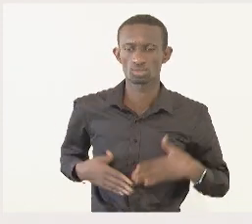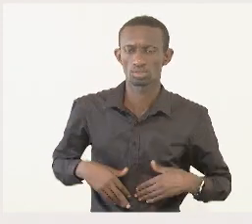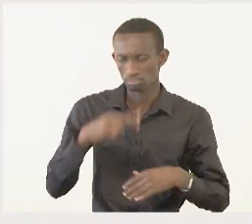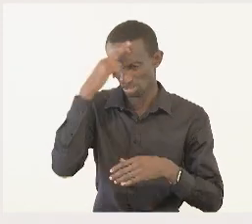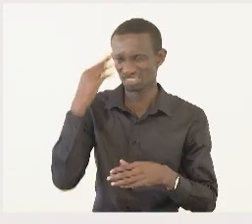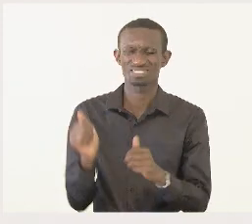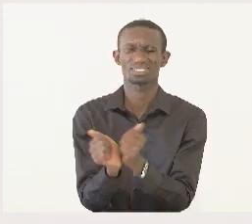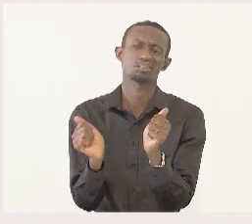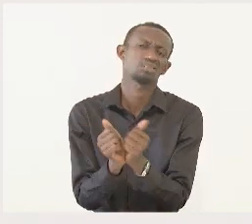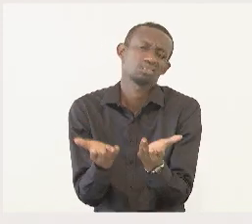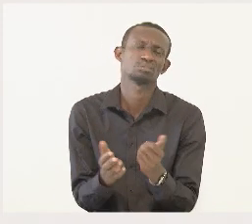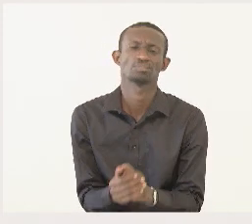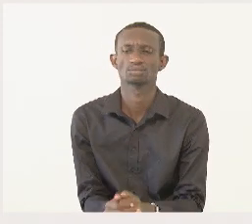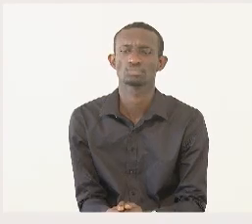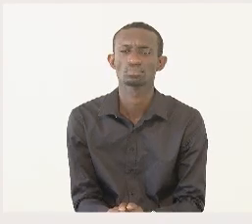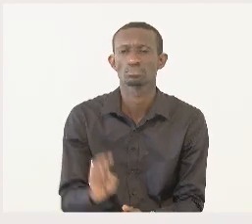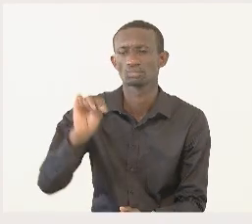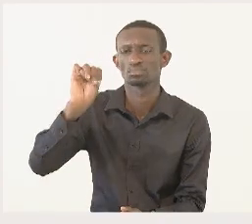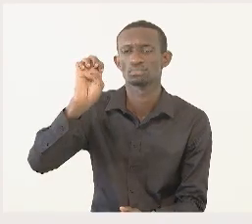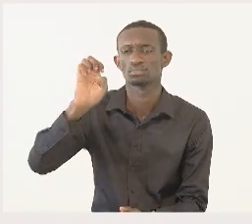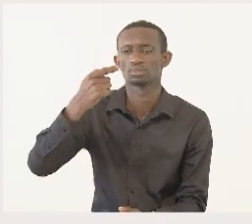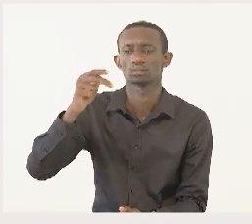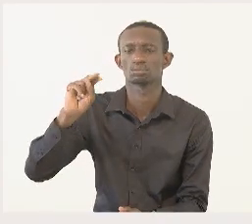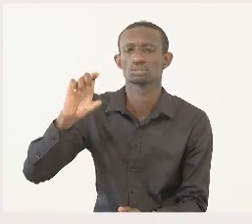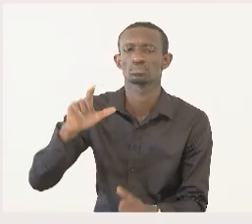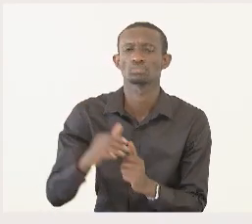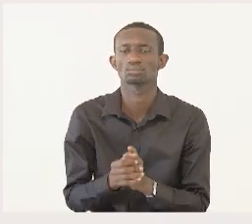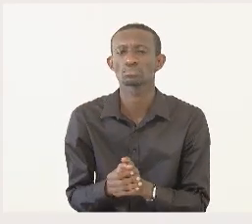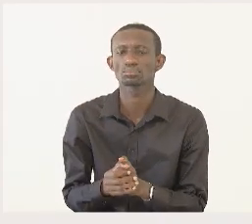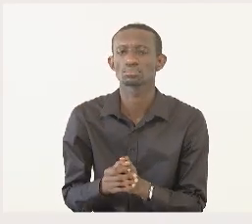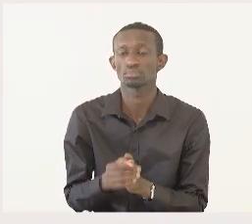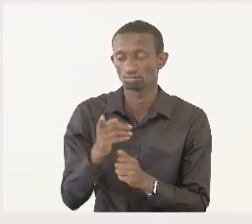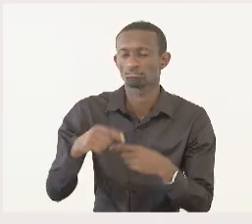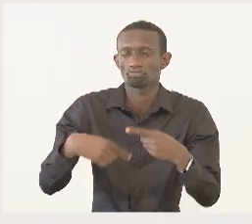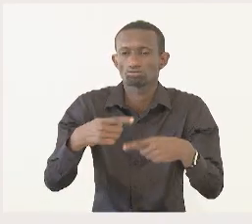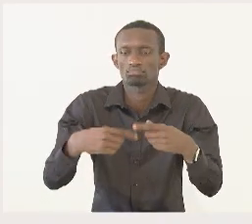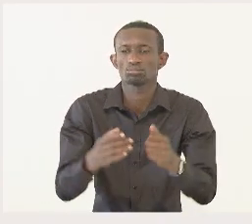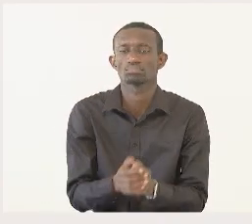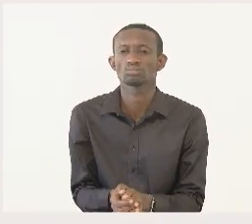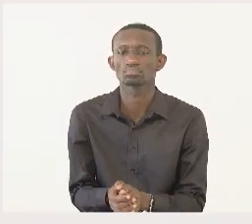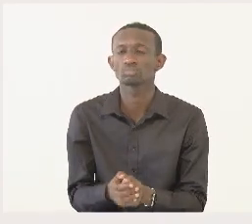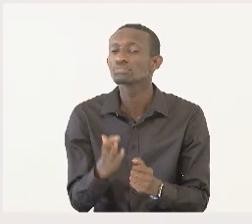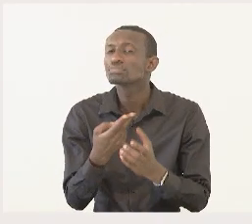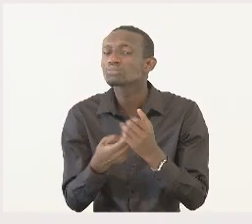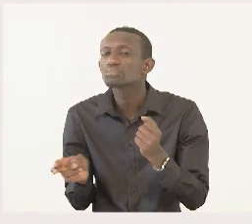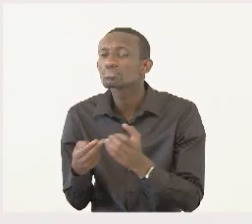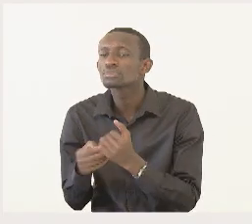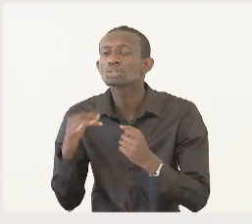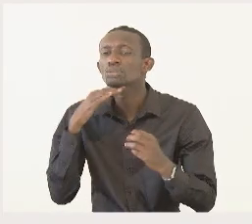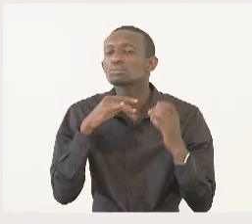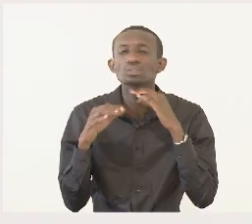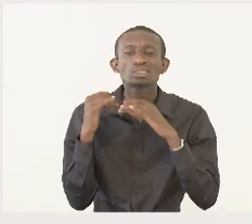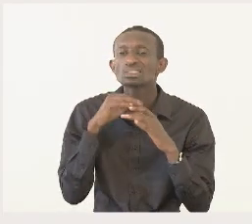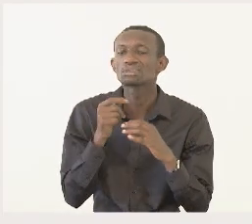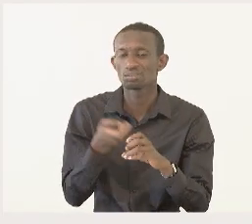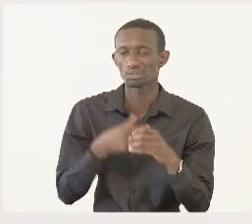And this happens through the process. This removing of waste products of metabolism from